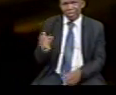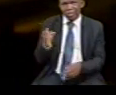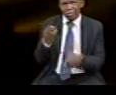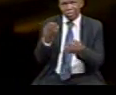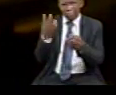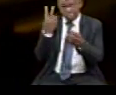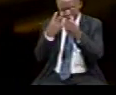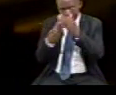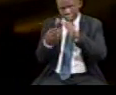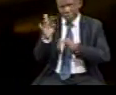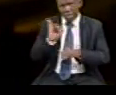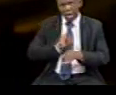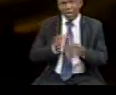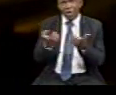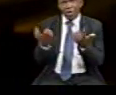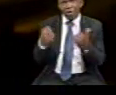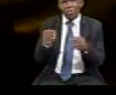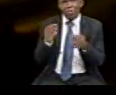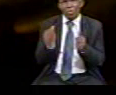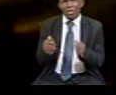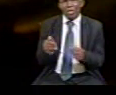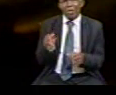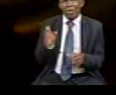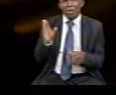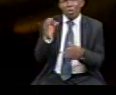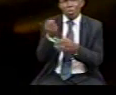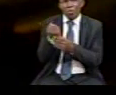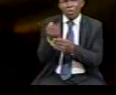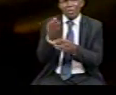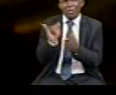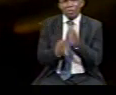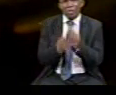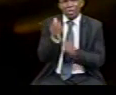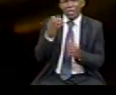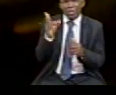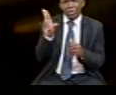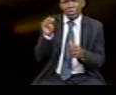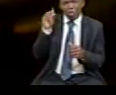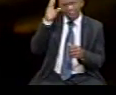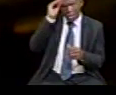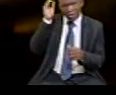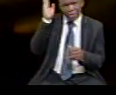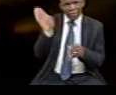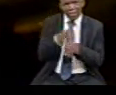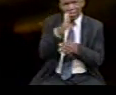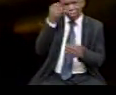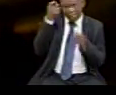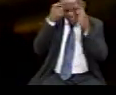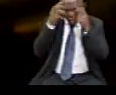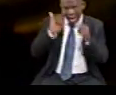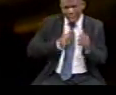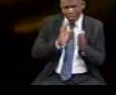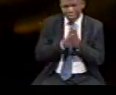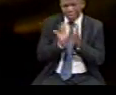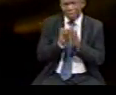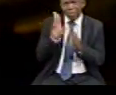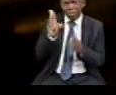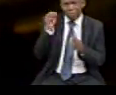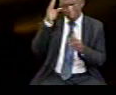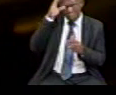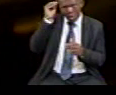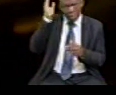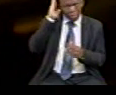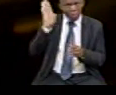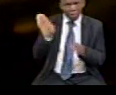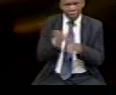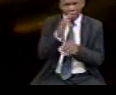with thy heart that no man take that crown. I pray no man will take your crown. I pray no man will take the doctrine from you. I pray no woman will take the doctrine from you. I pray